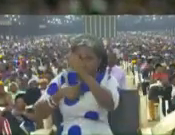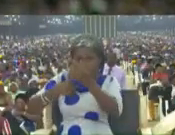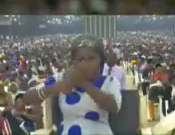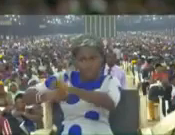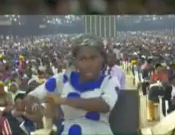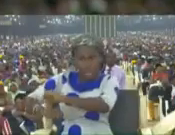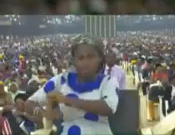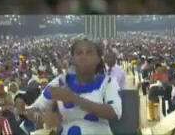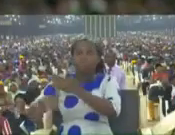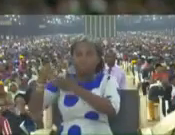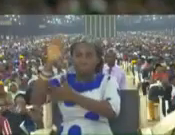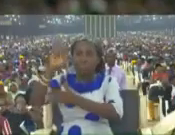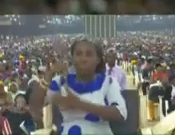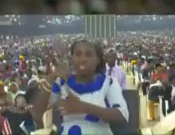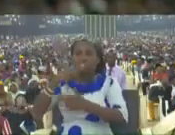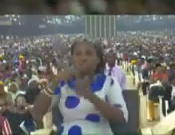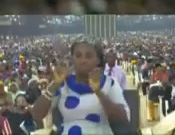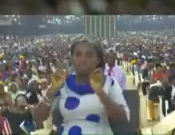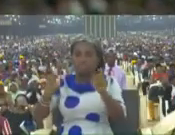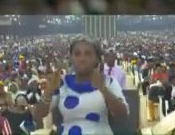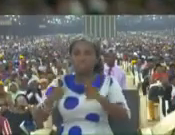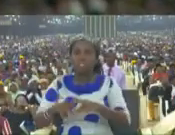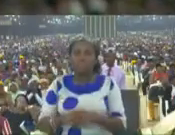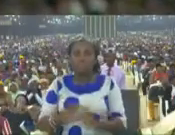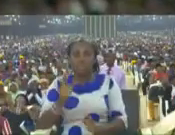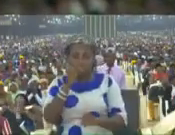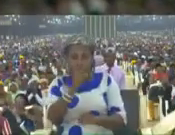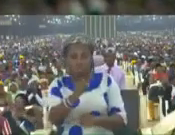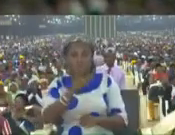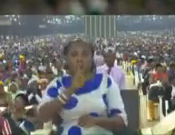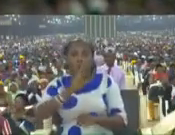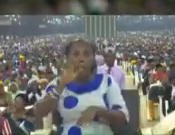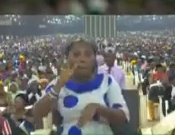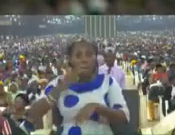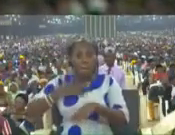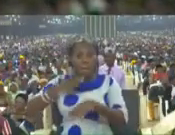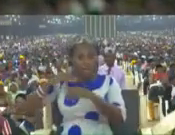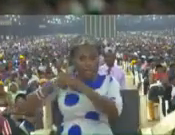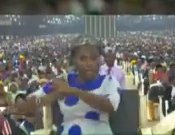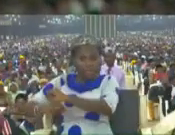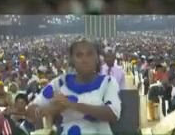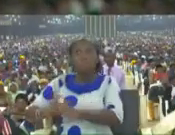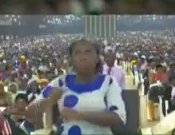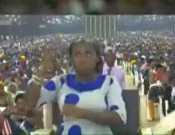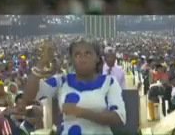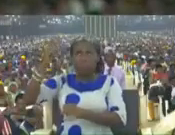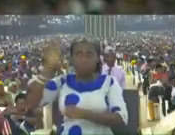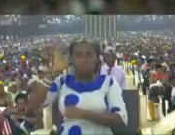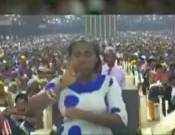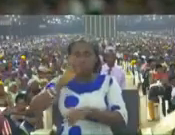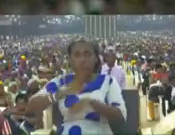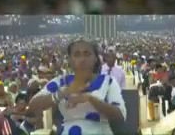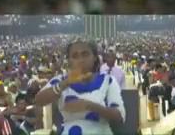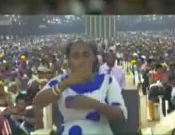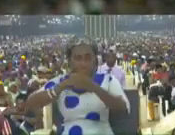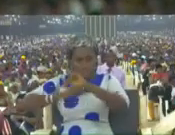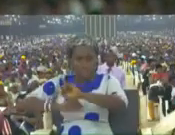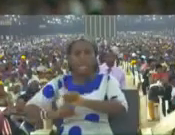God said, okay, if you're on my side, then I'm on your side.